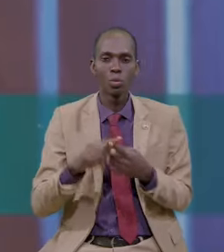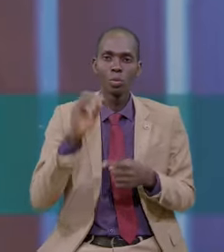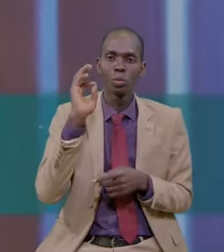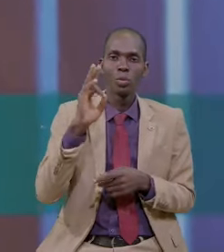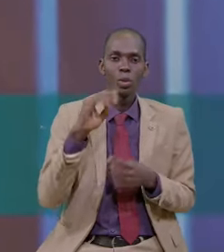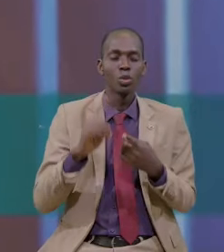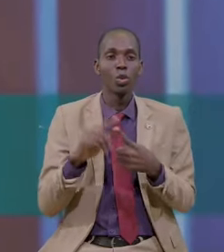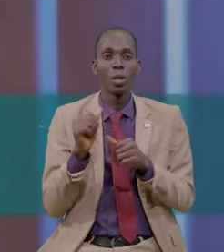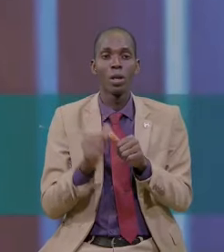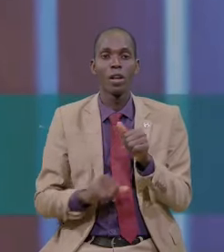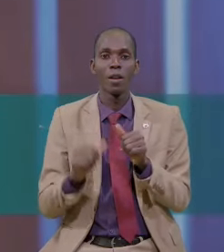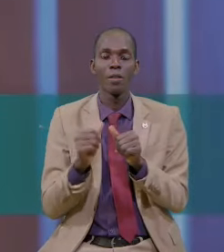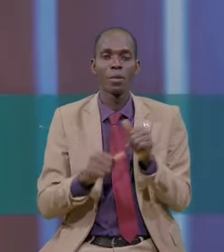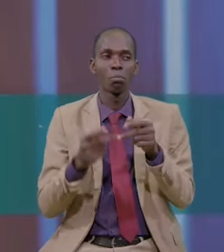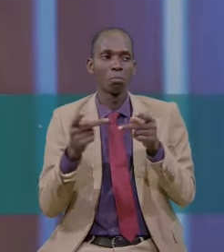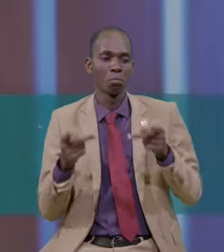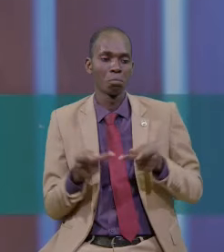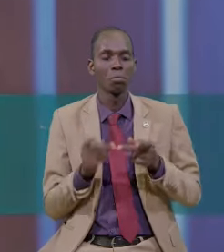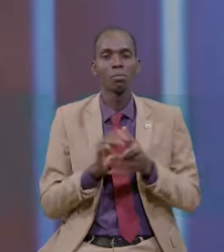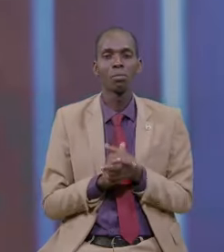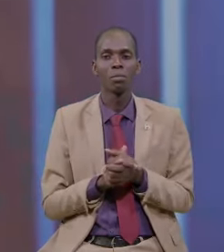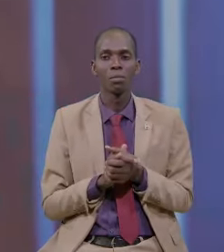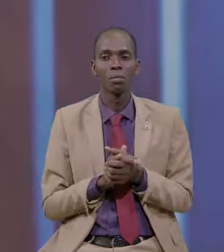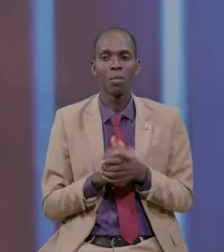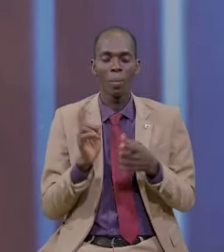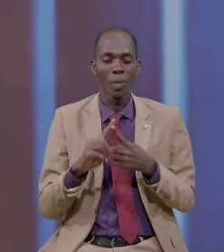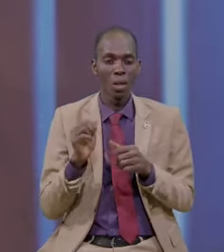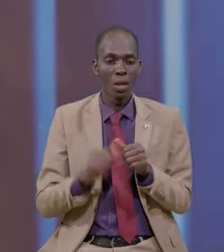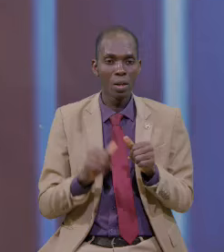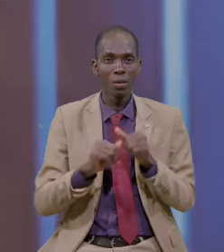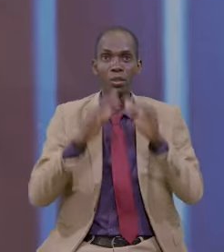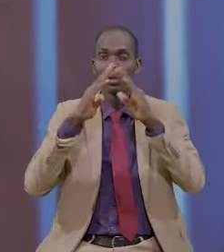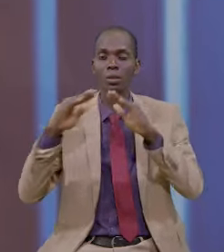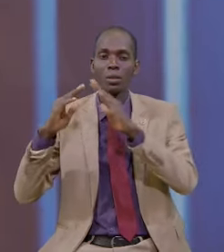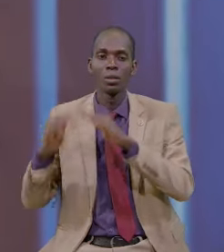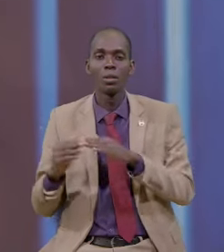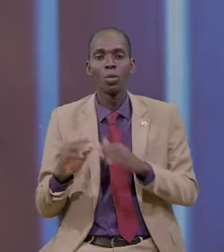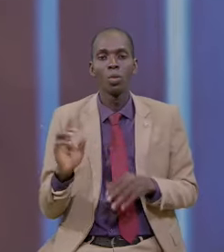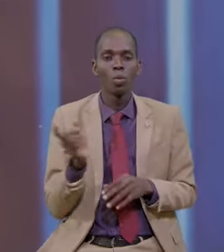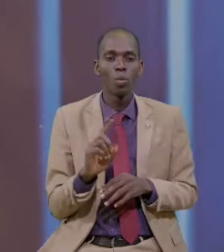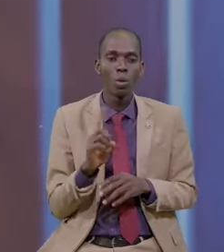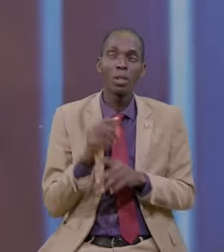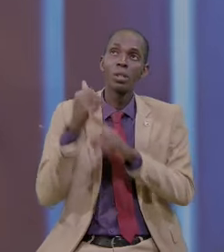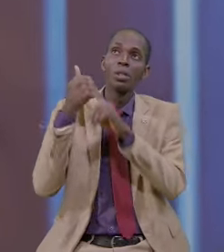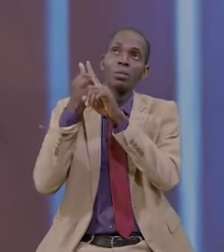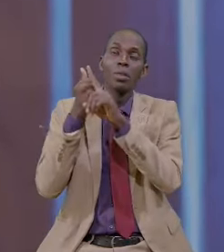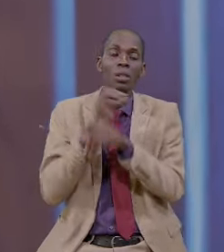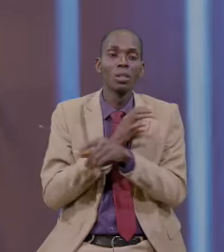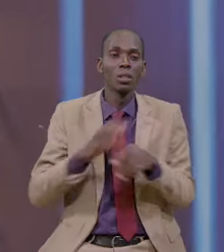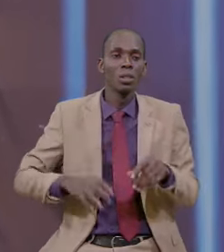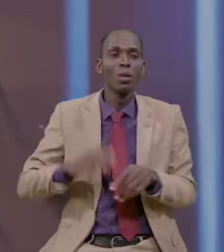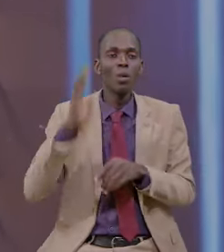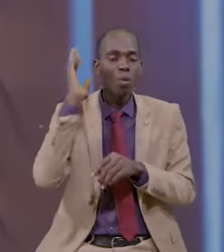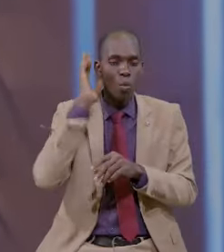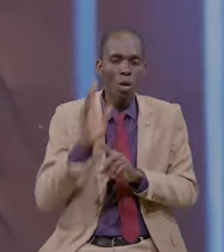every place, every city whither he himself will